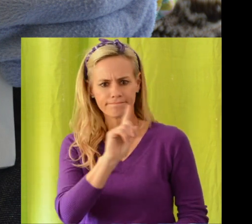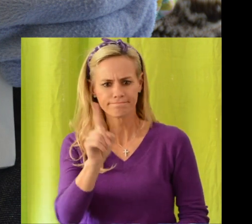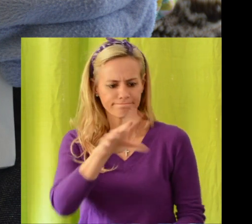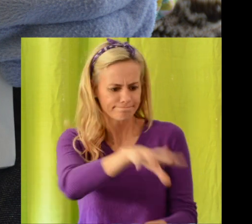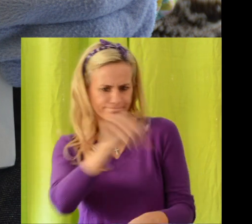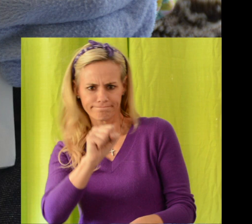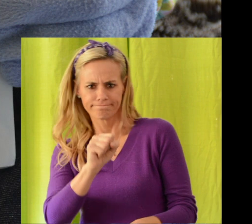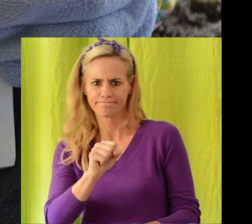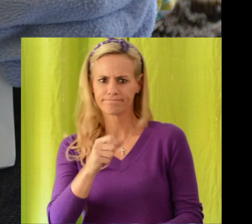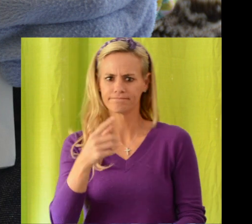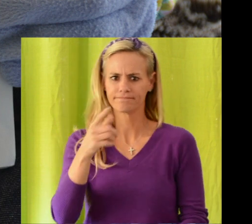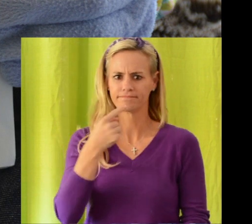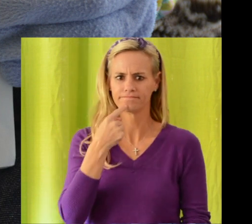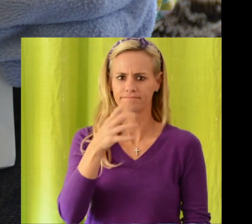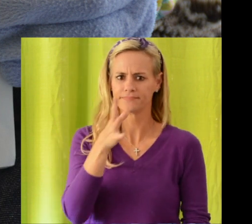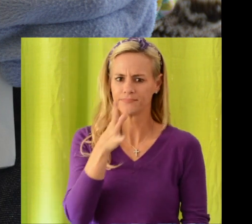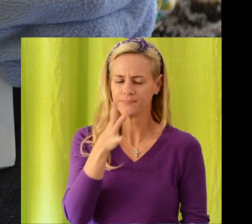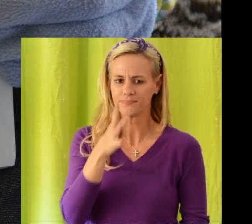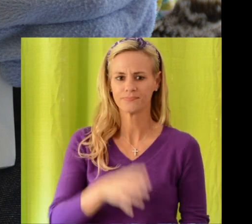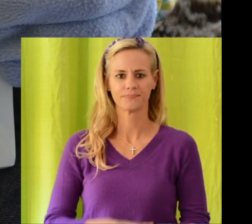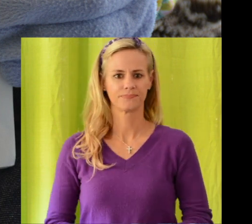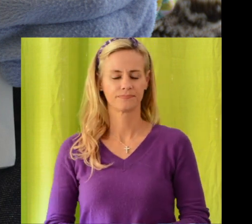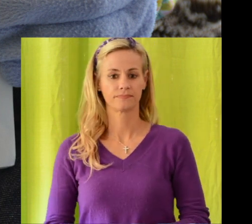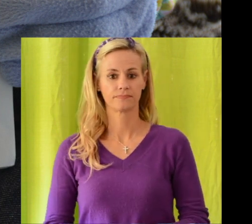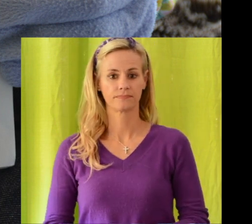Don't grab, Alfie said Mommy.